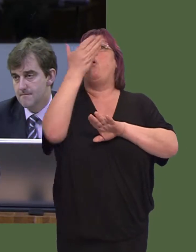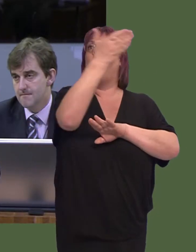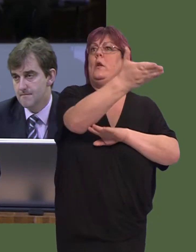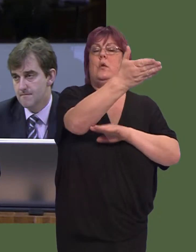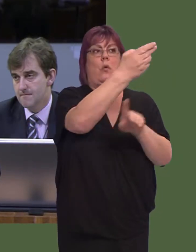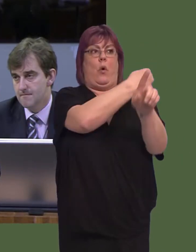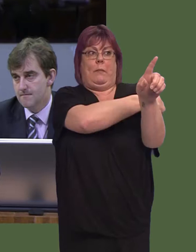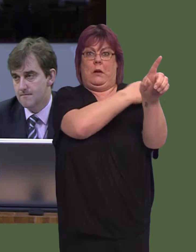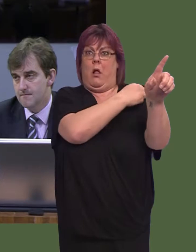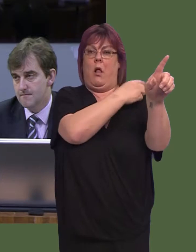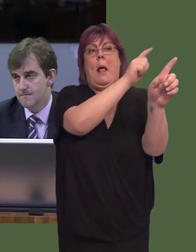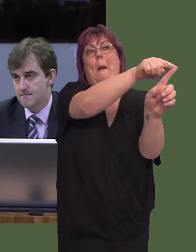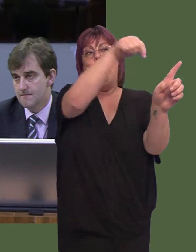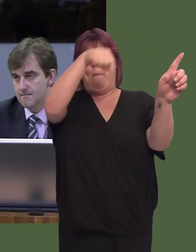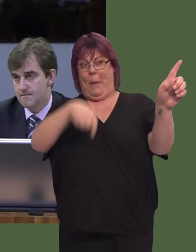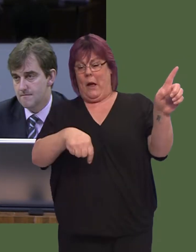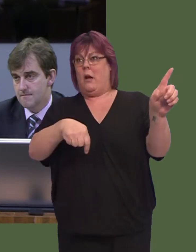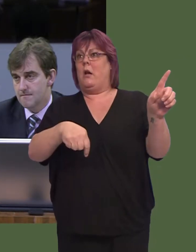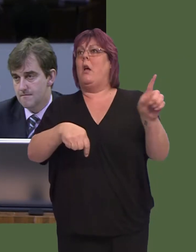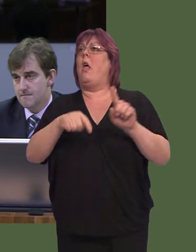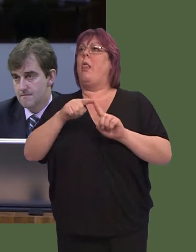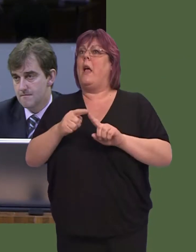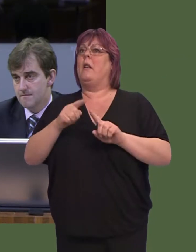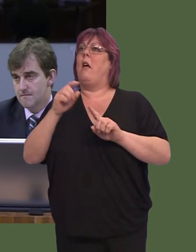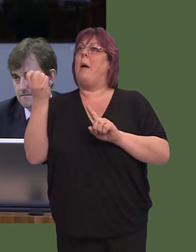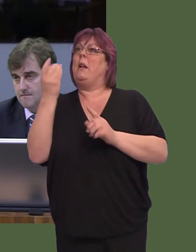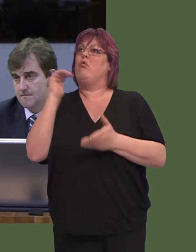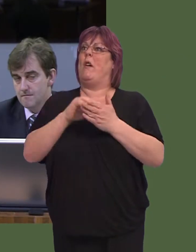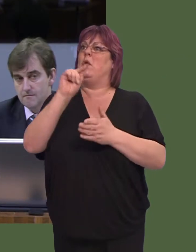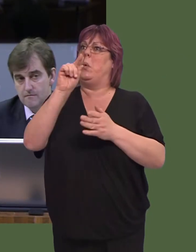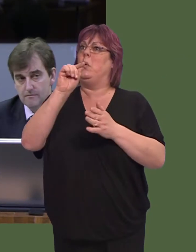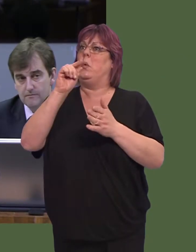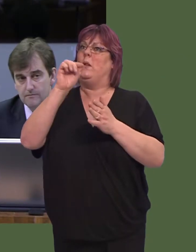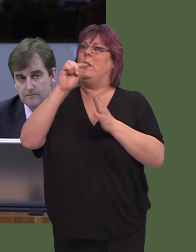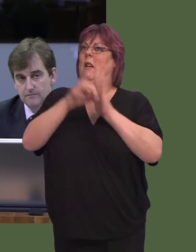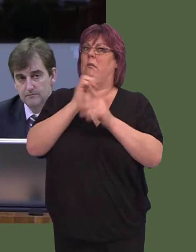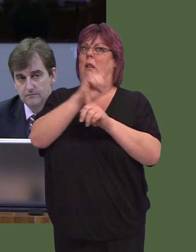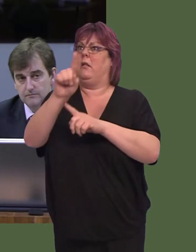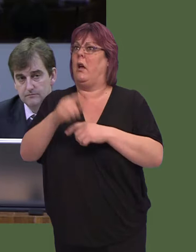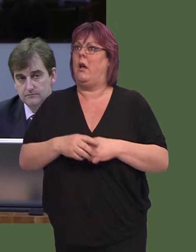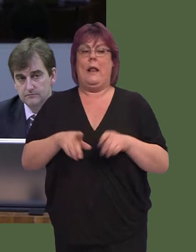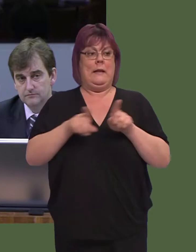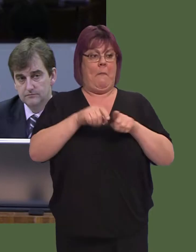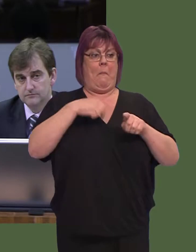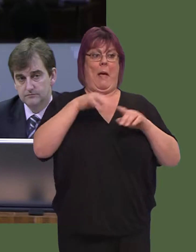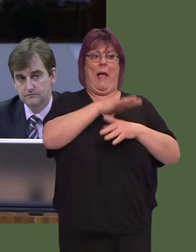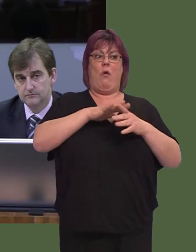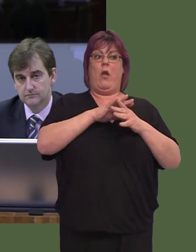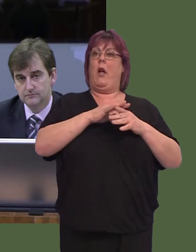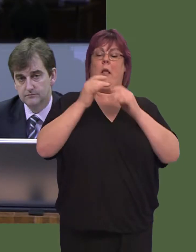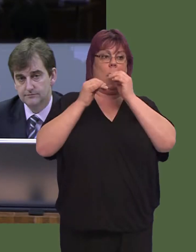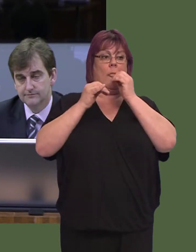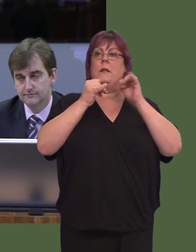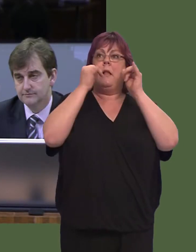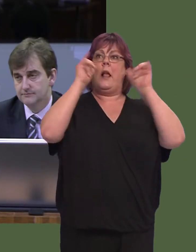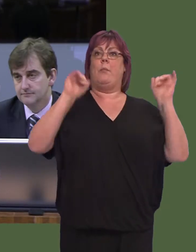returned home, only to find the ambulance turning up 20 hours later in West Wales. And in my own region, yesterday in Cowbridge,